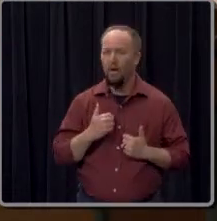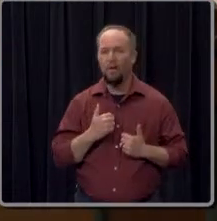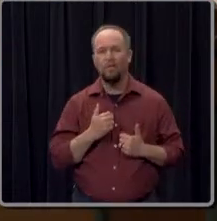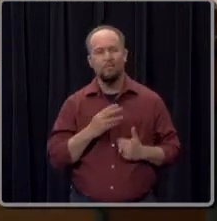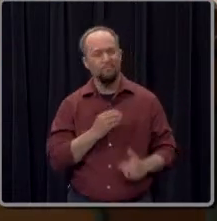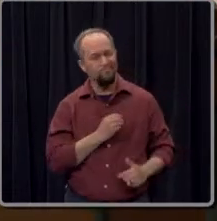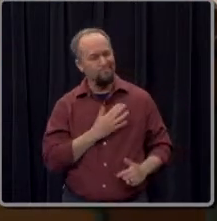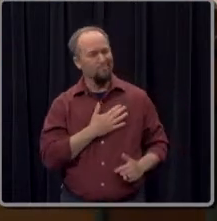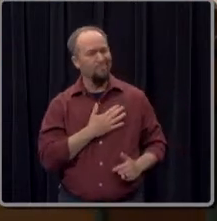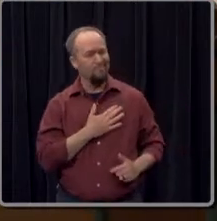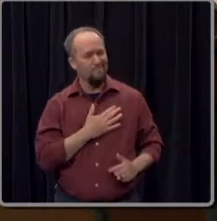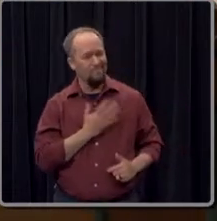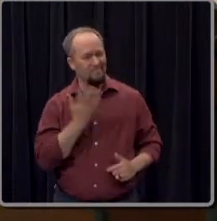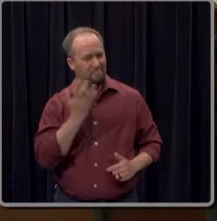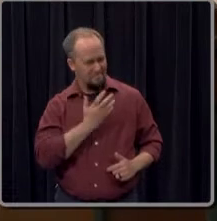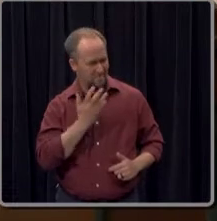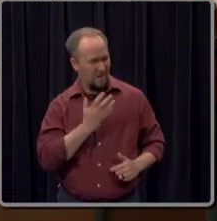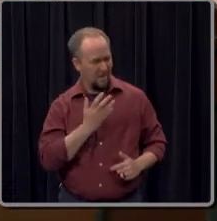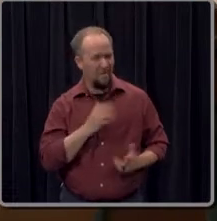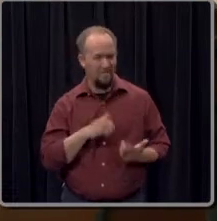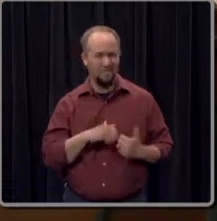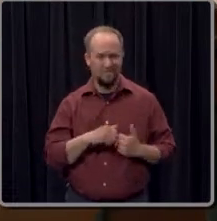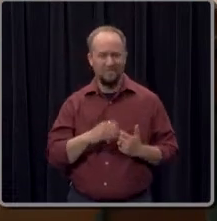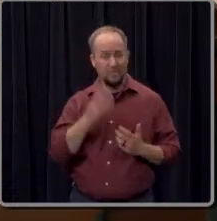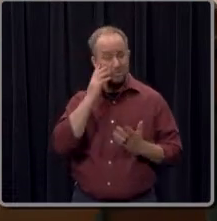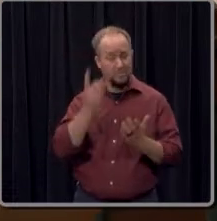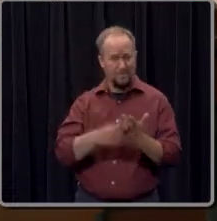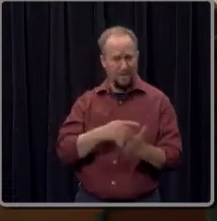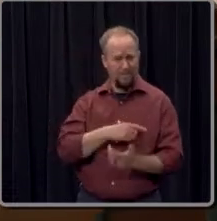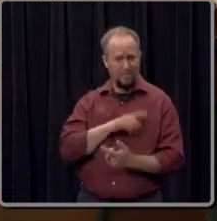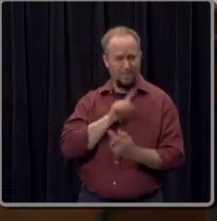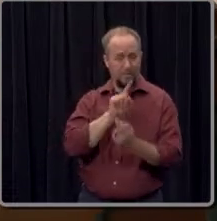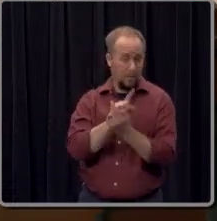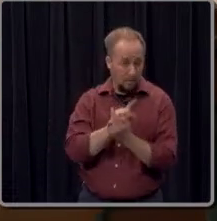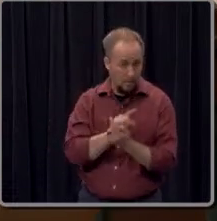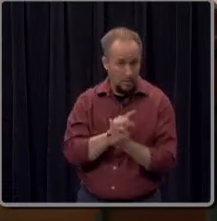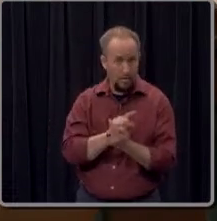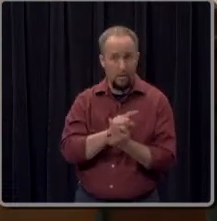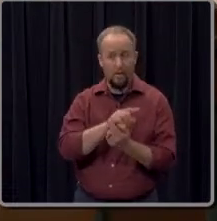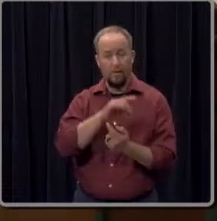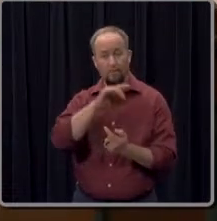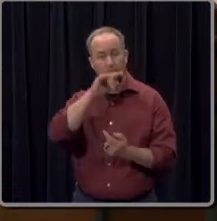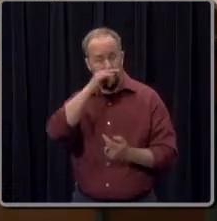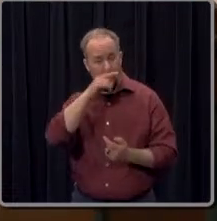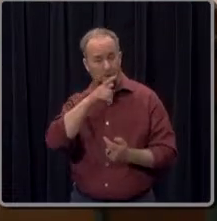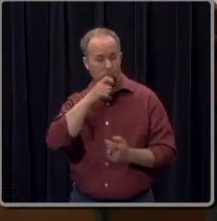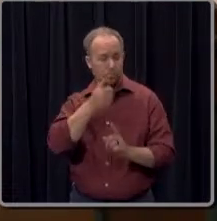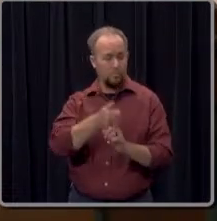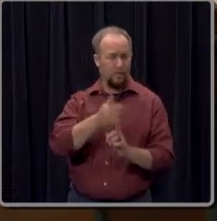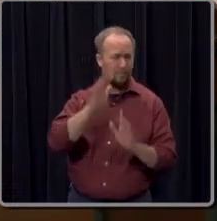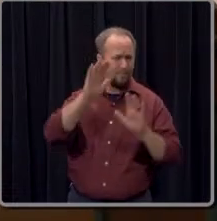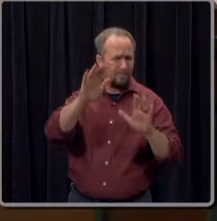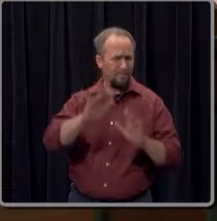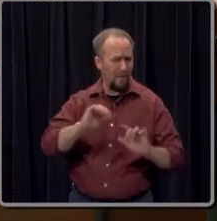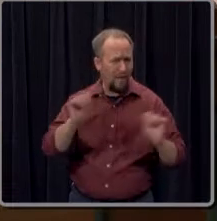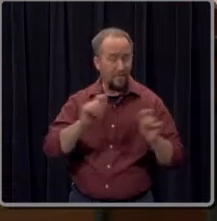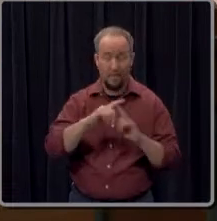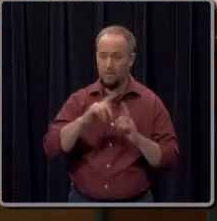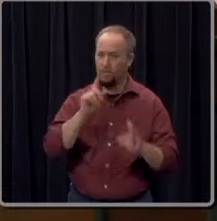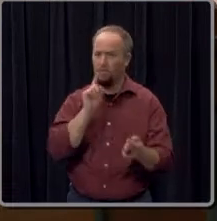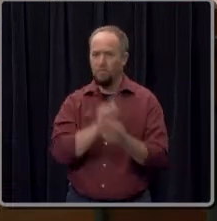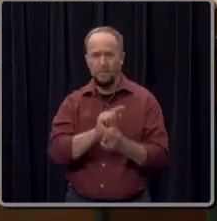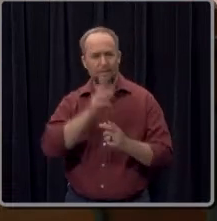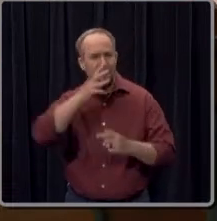just, those times when we're in the schools and you run into the child who is a spectacular athlete, but then you meet the